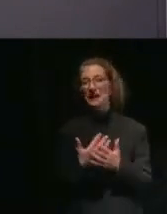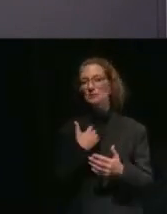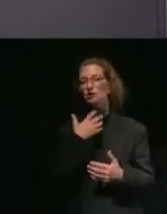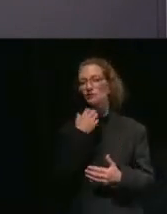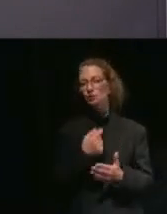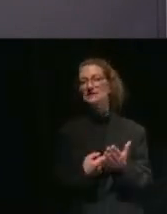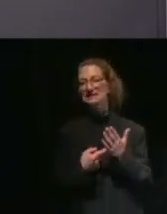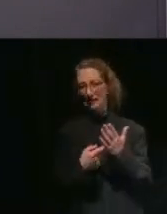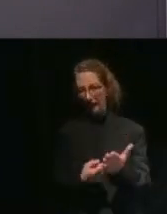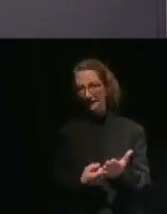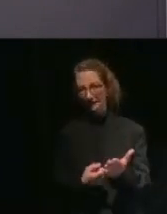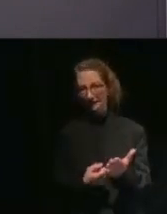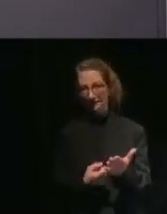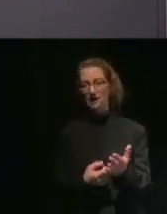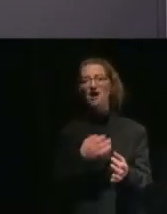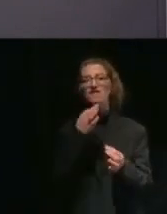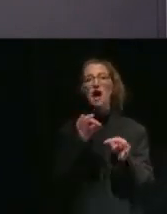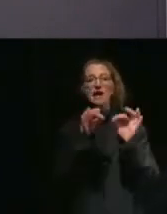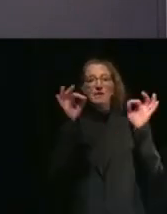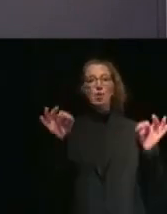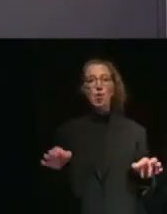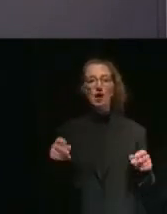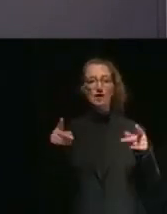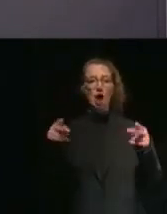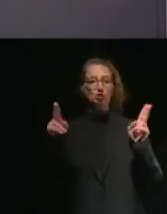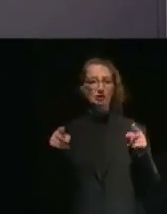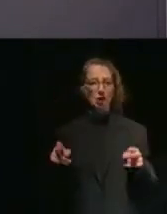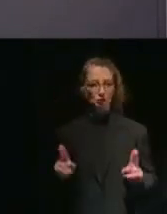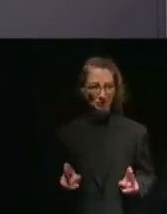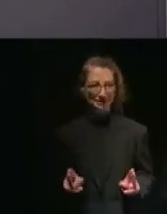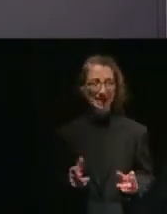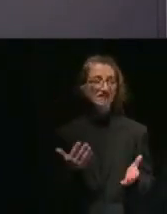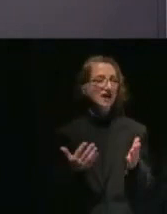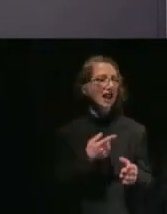Thank you very much to everyone who did participate in our survey.